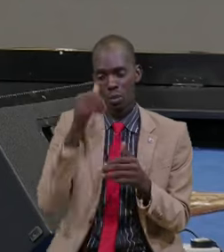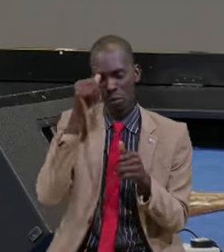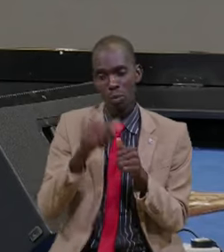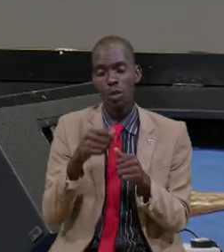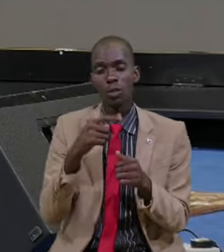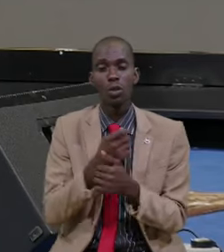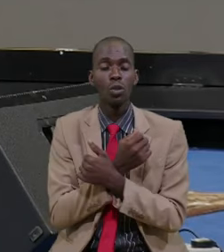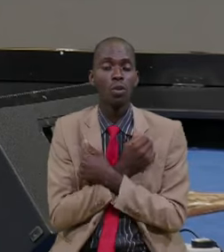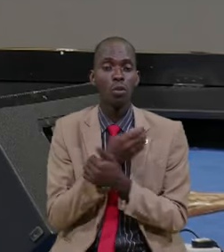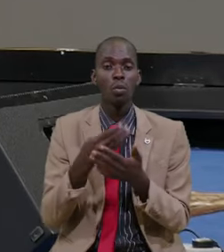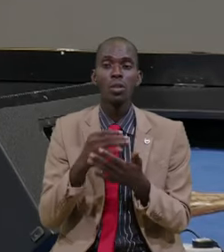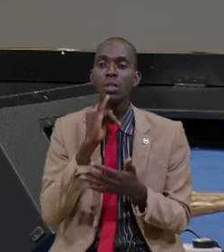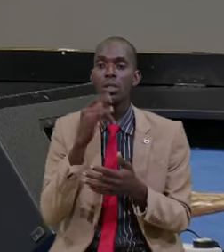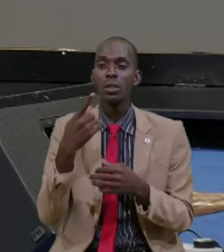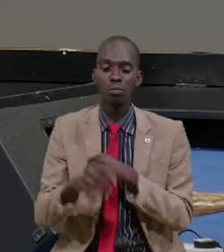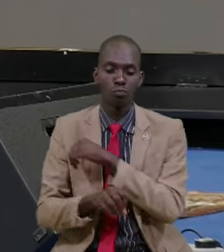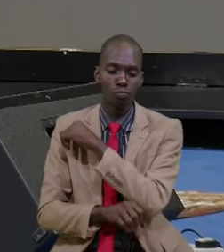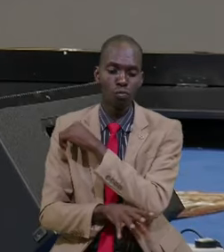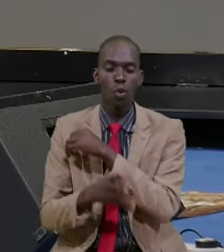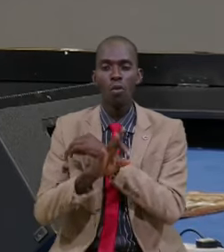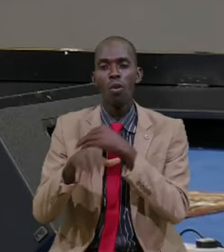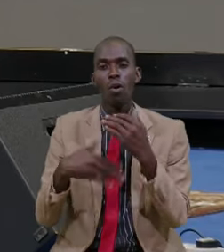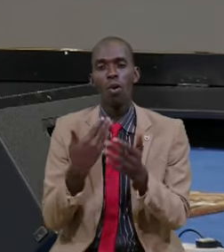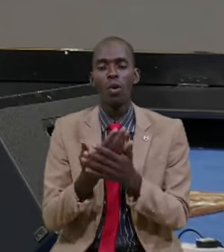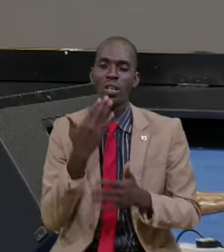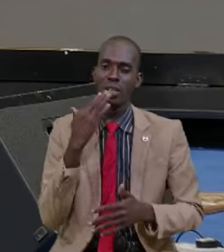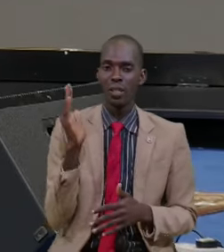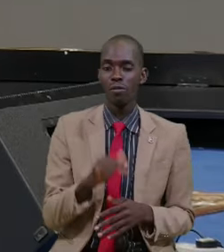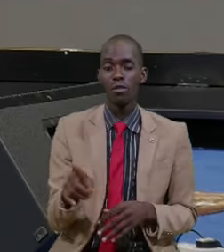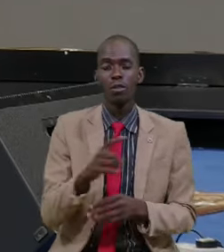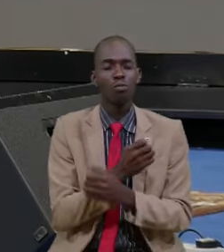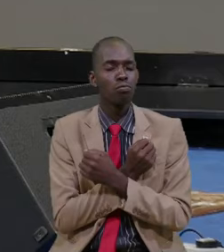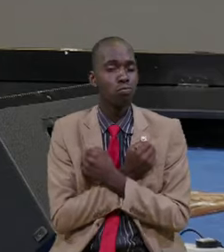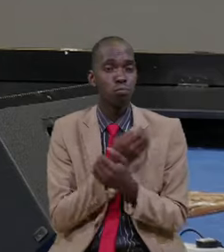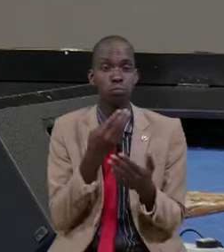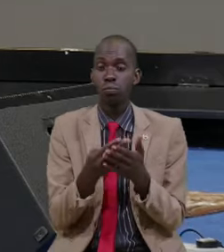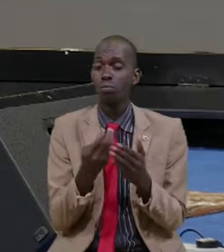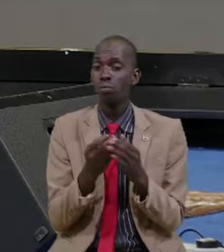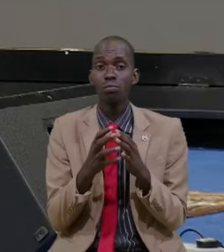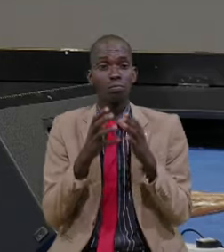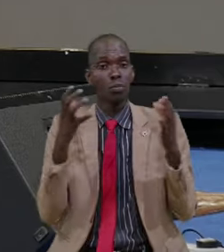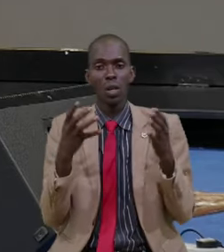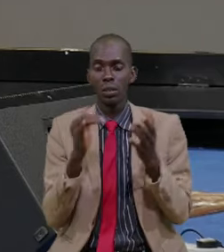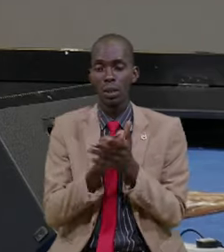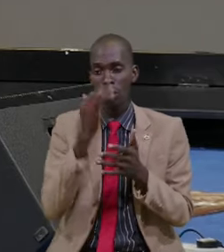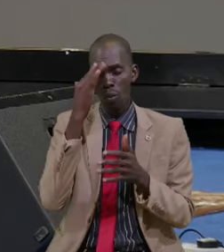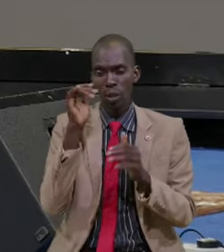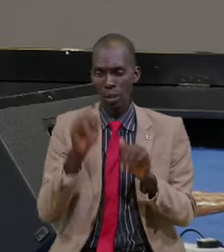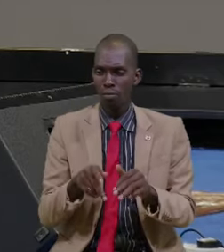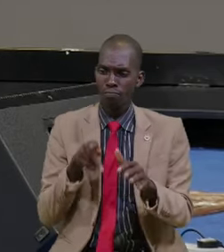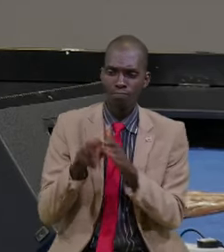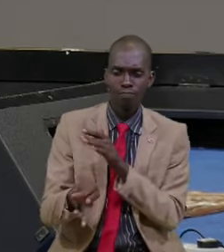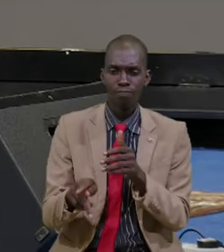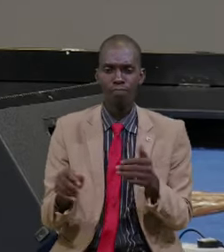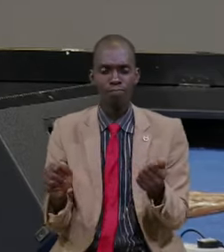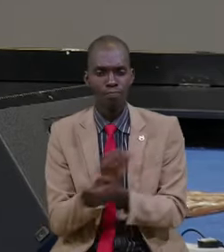evil. They love so money so much, they can destroy, they can kill, they can steal, they can do evil, they